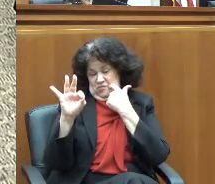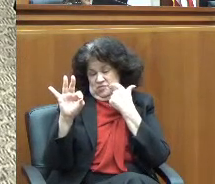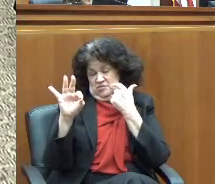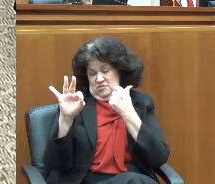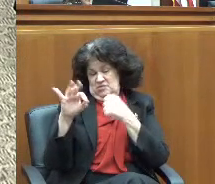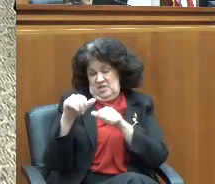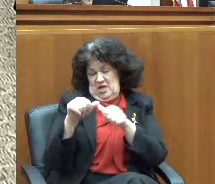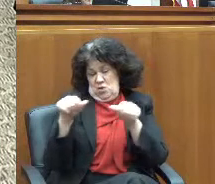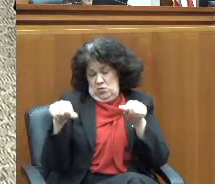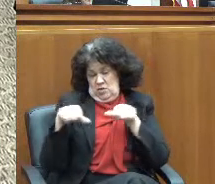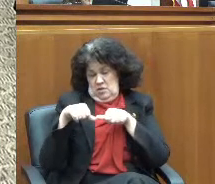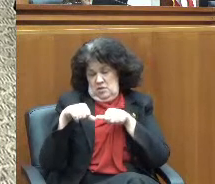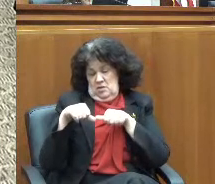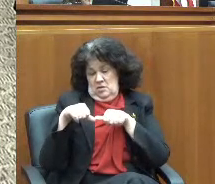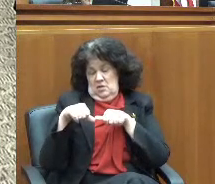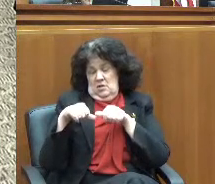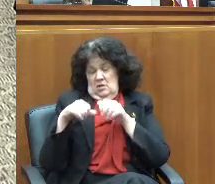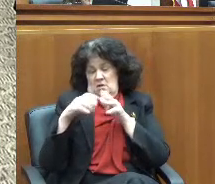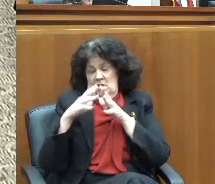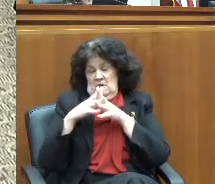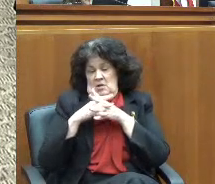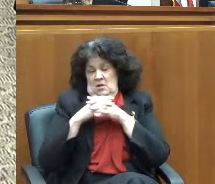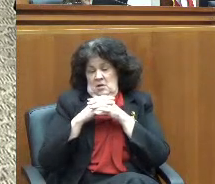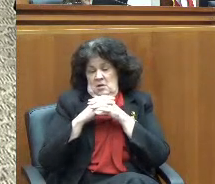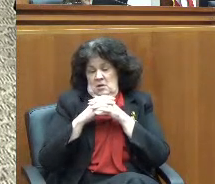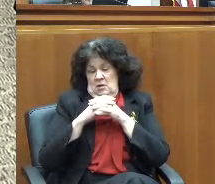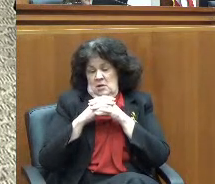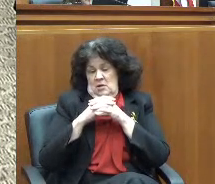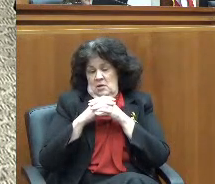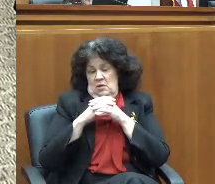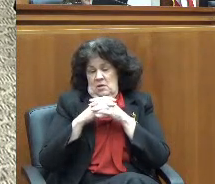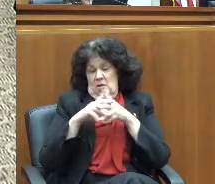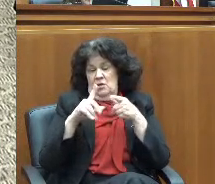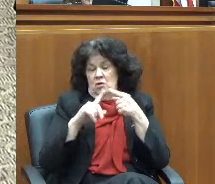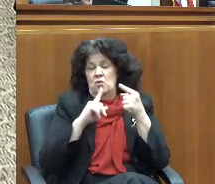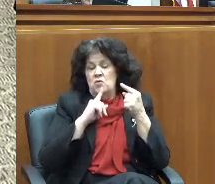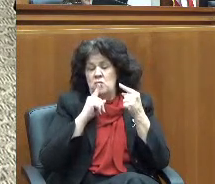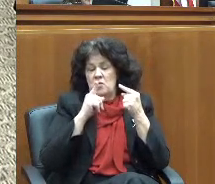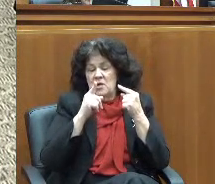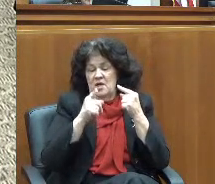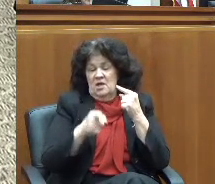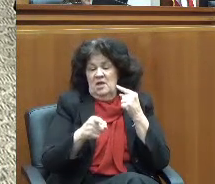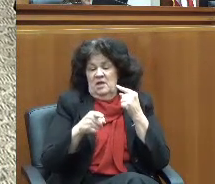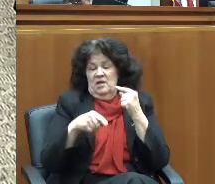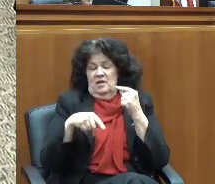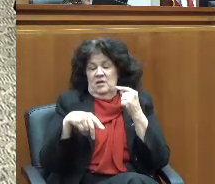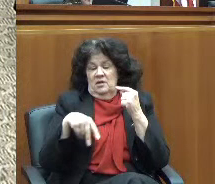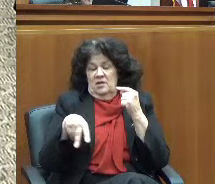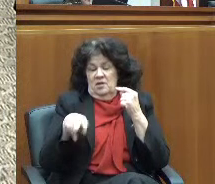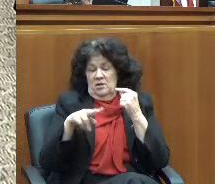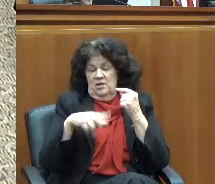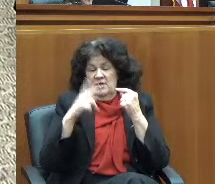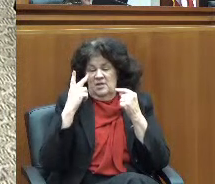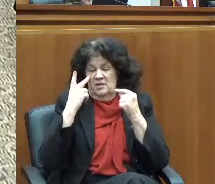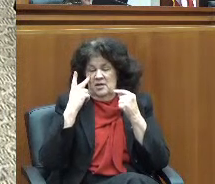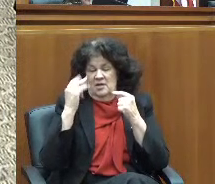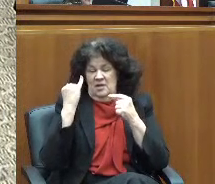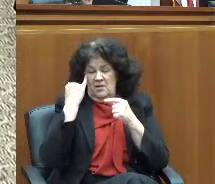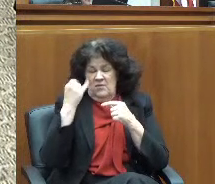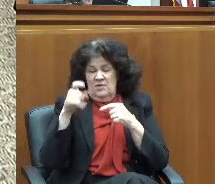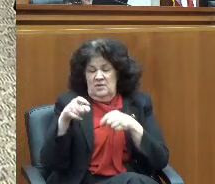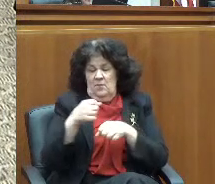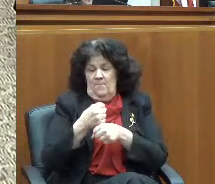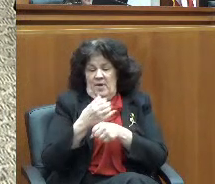whatever, department, which will put people together, to really take a look at this and see if we need to make